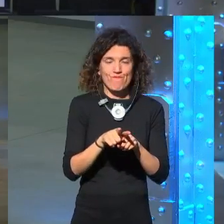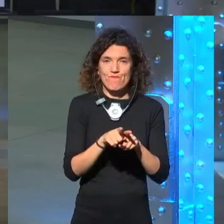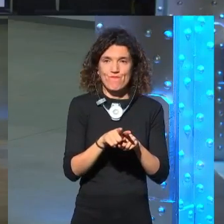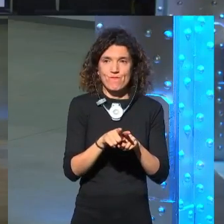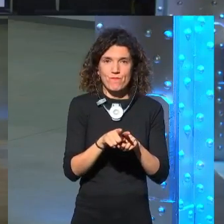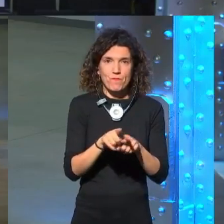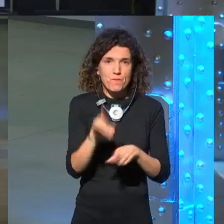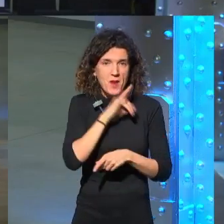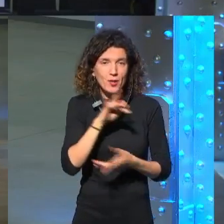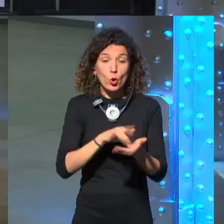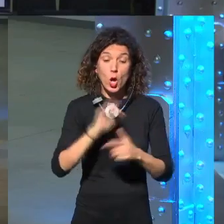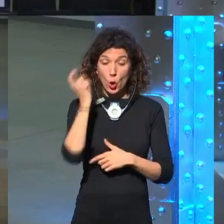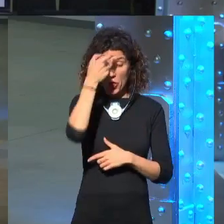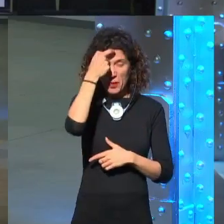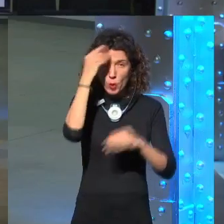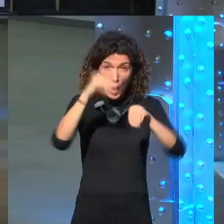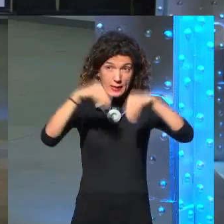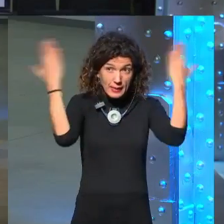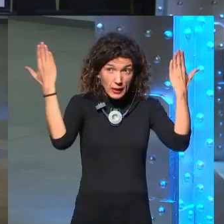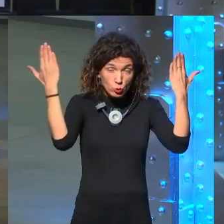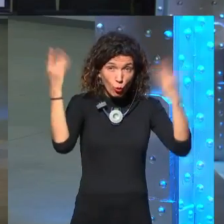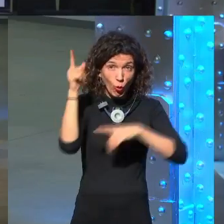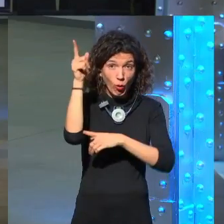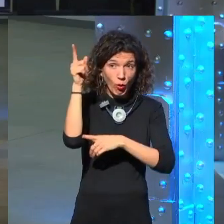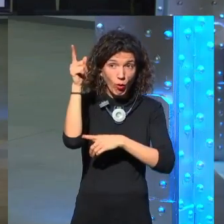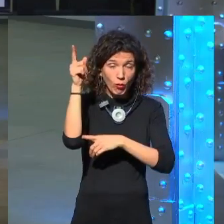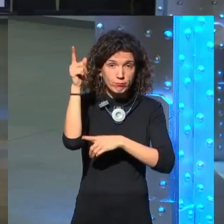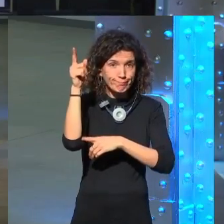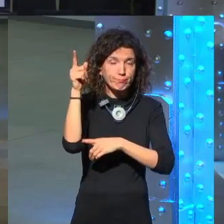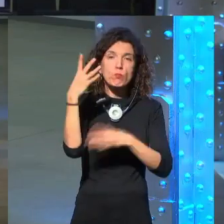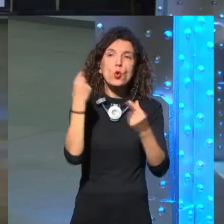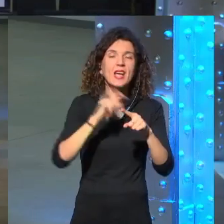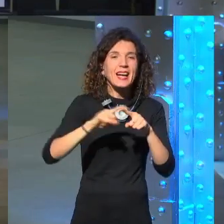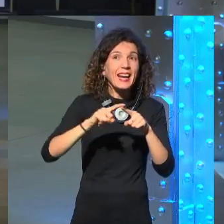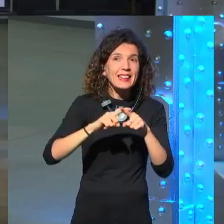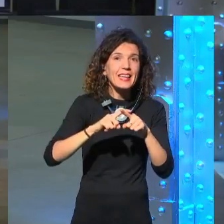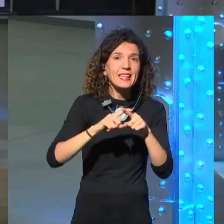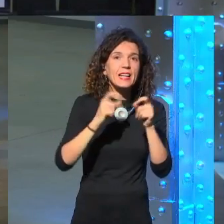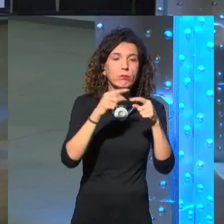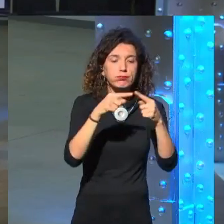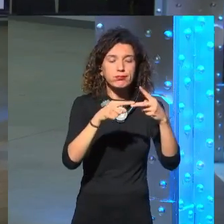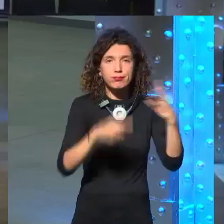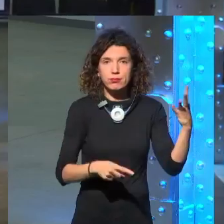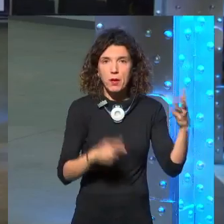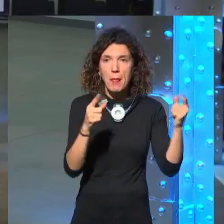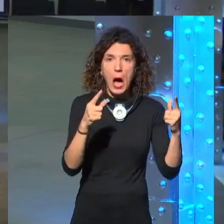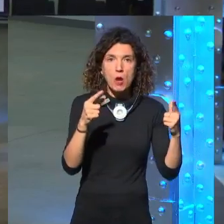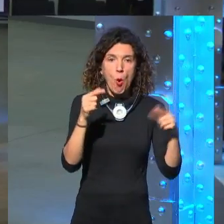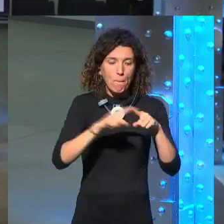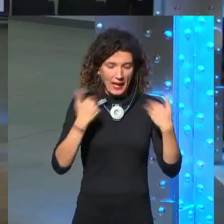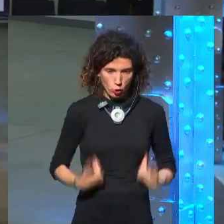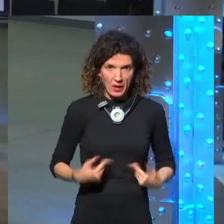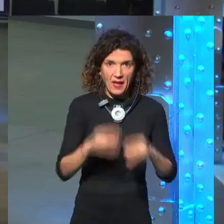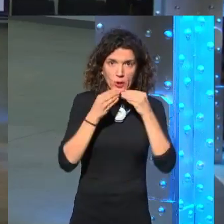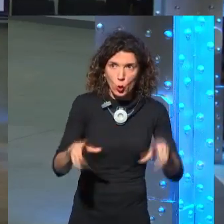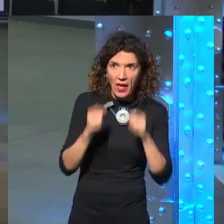abstract concept far too many properties it never should have had. We give it a personality, a history,